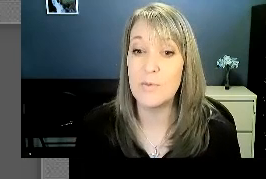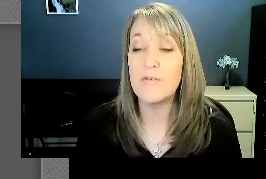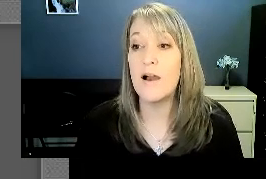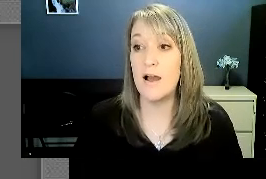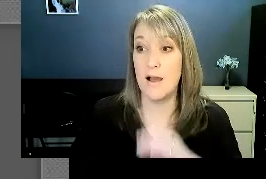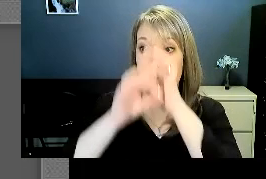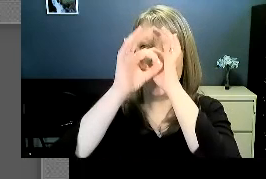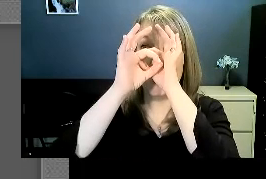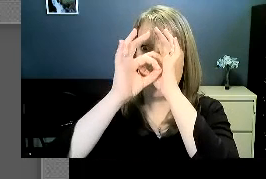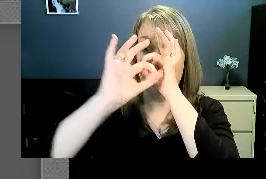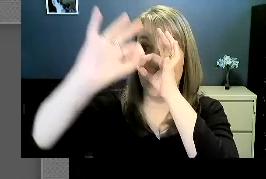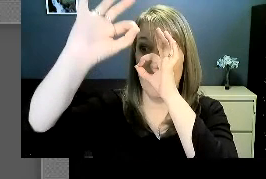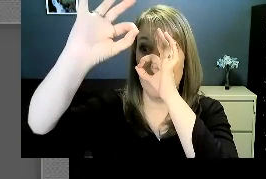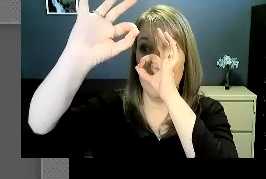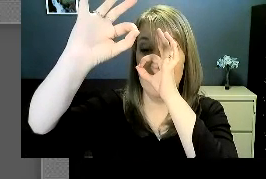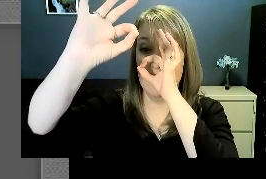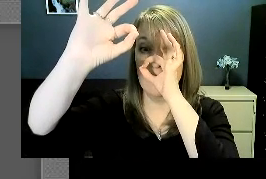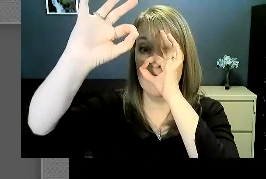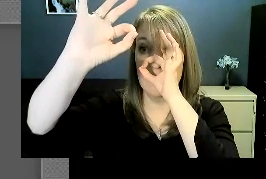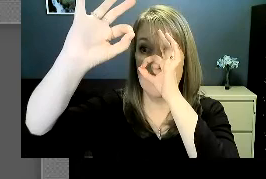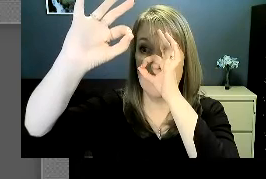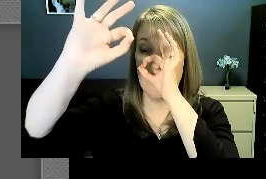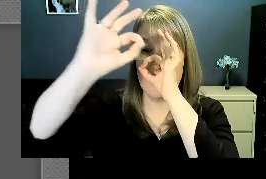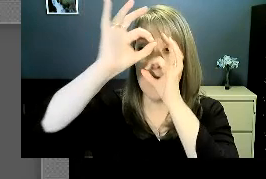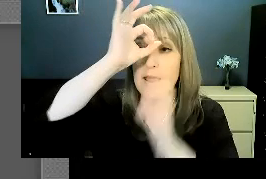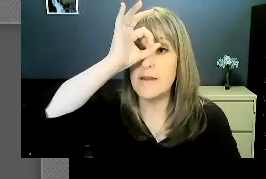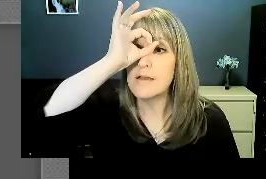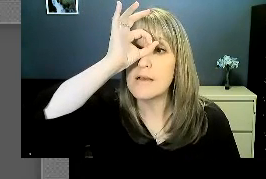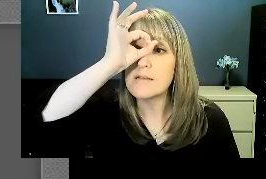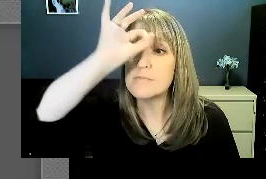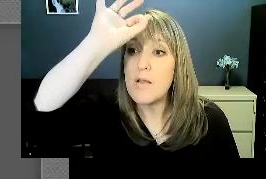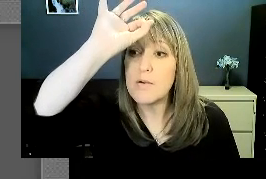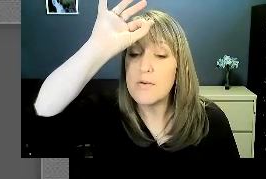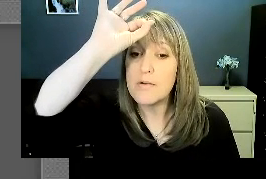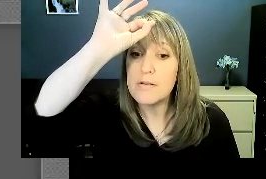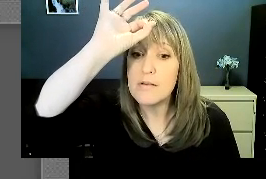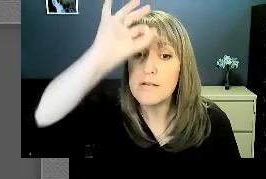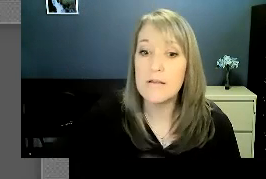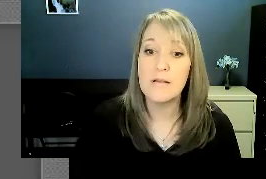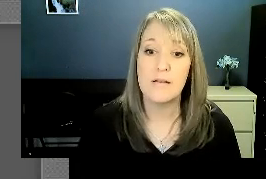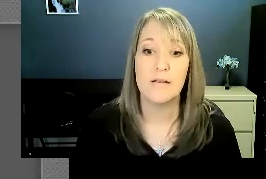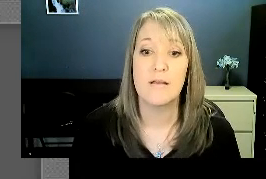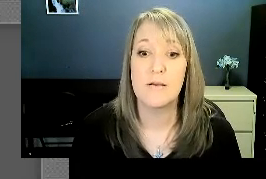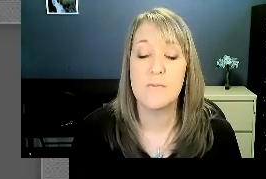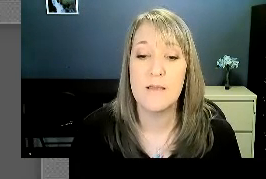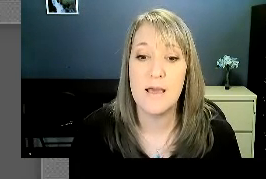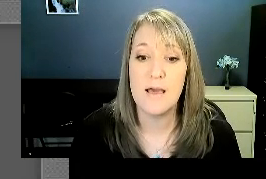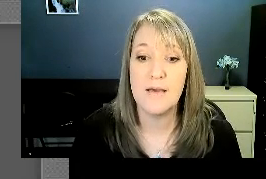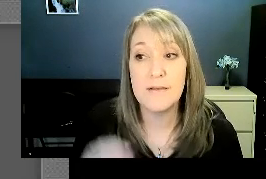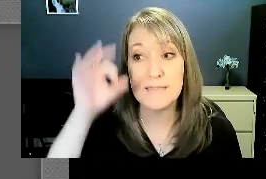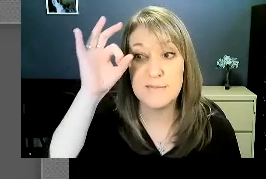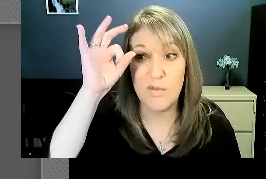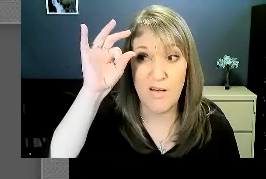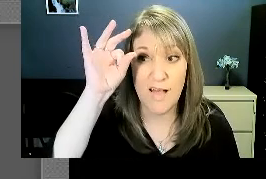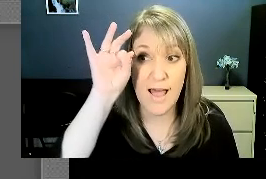Okay, so we've got a big horn and then a smaller horn. We